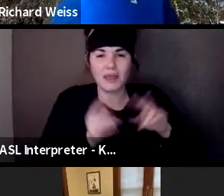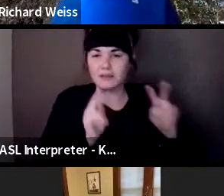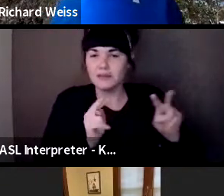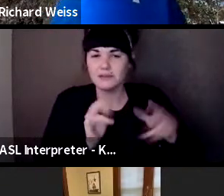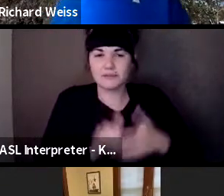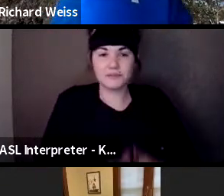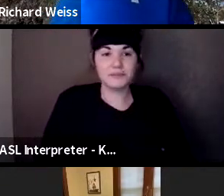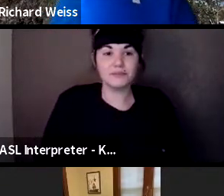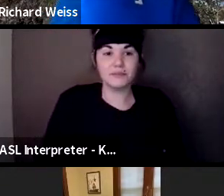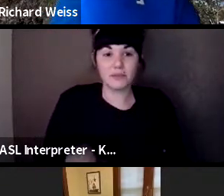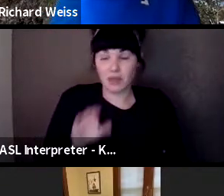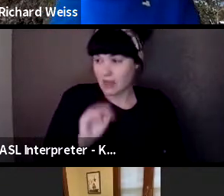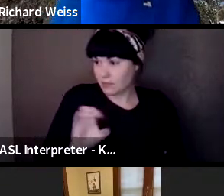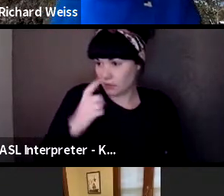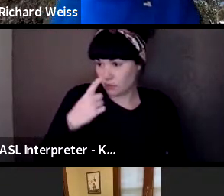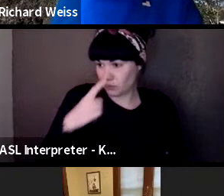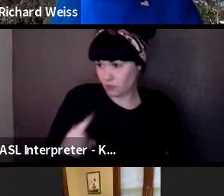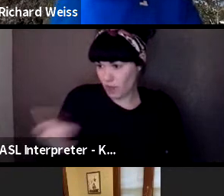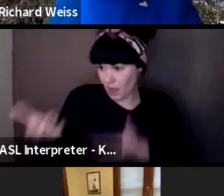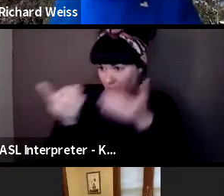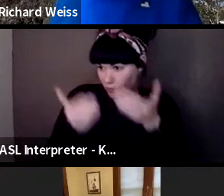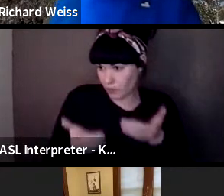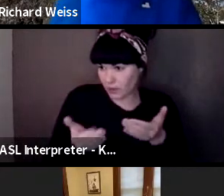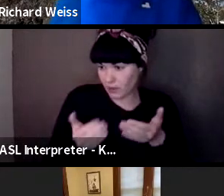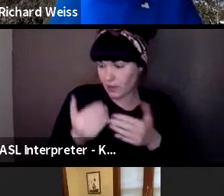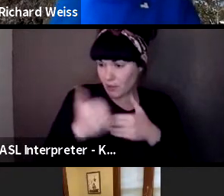So MC, can you bring that bread on your bike?